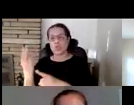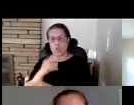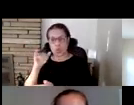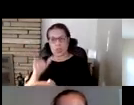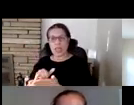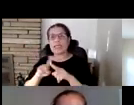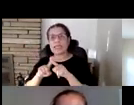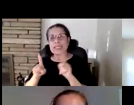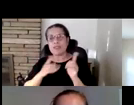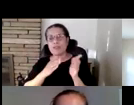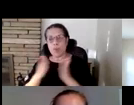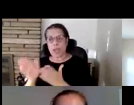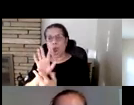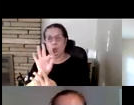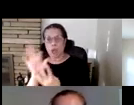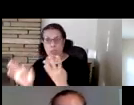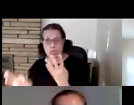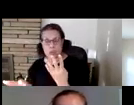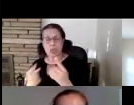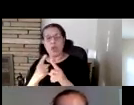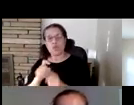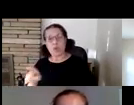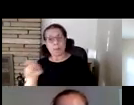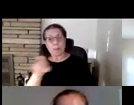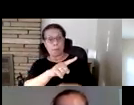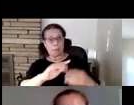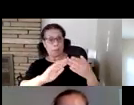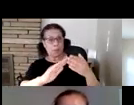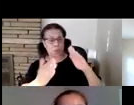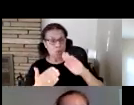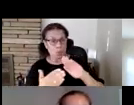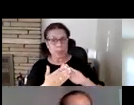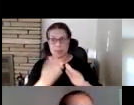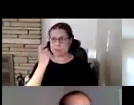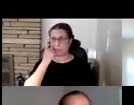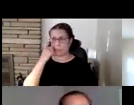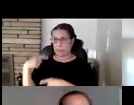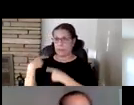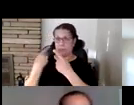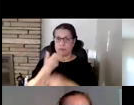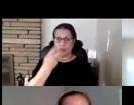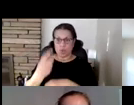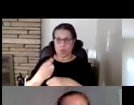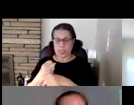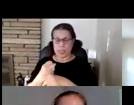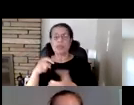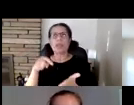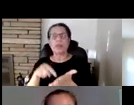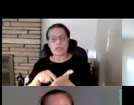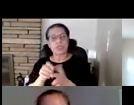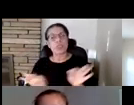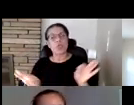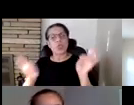in different ways. Based on community feedback and discussions over the past several years, We have made this a critical component